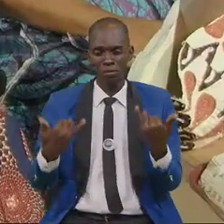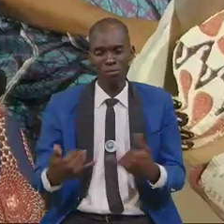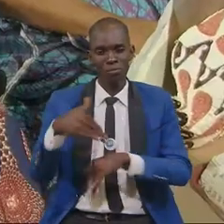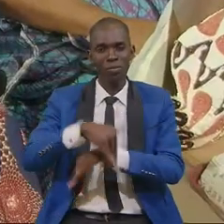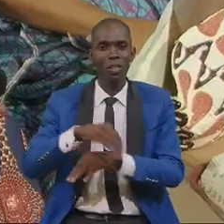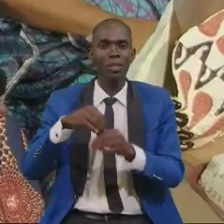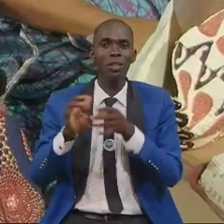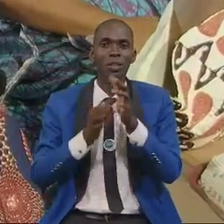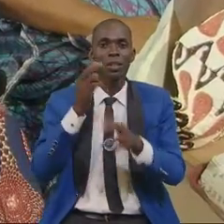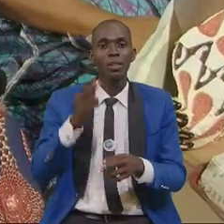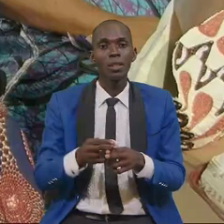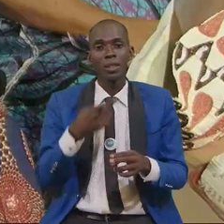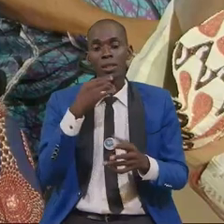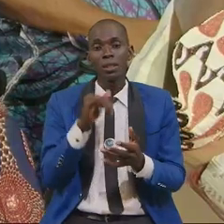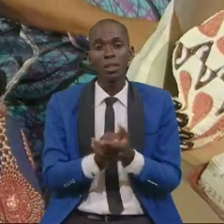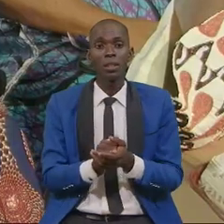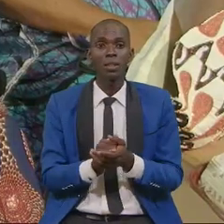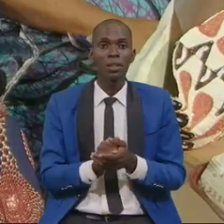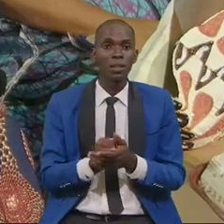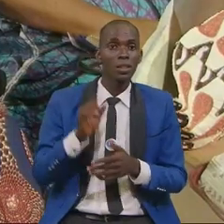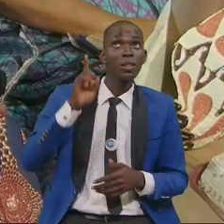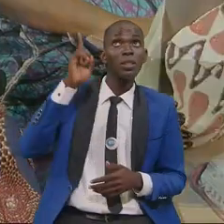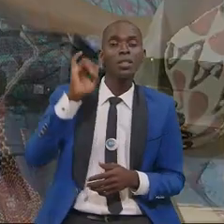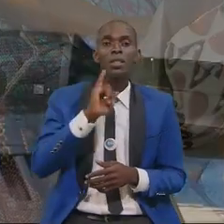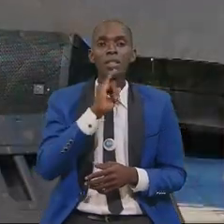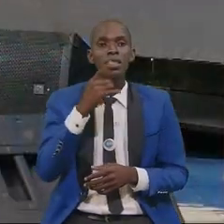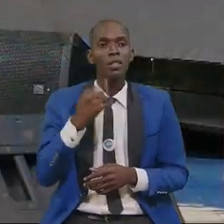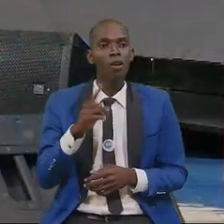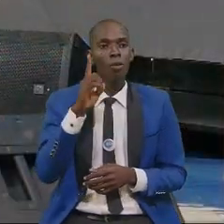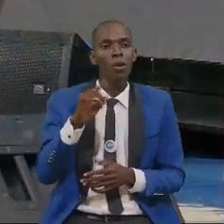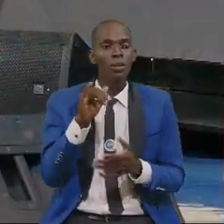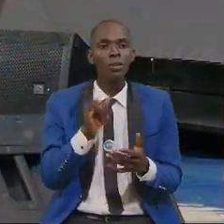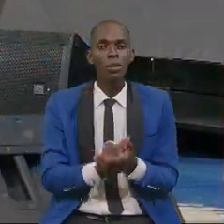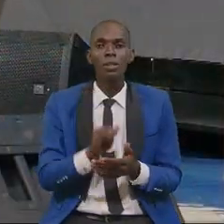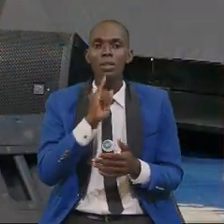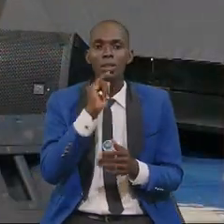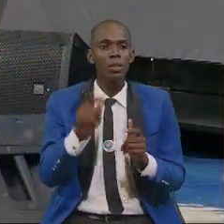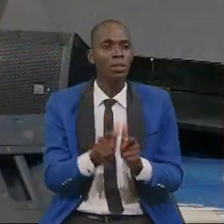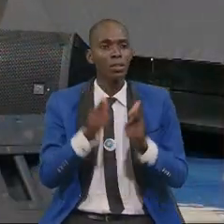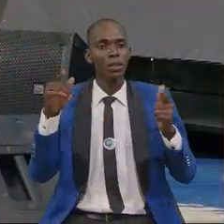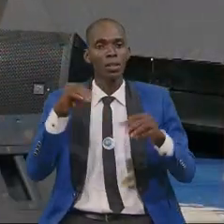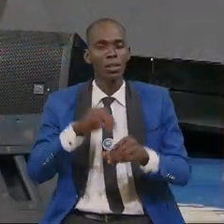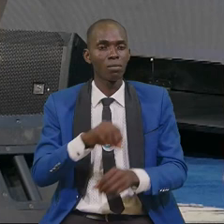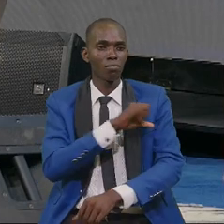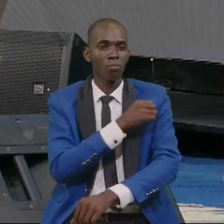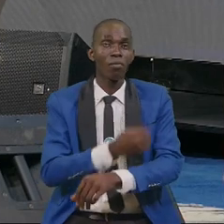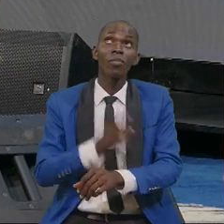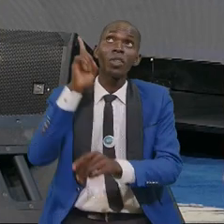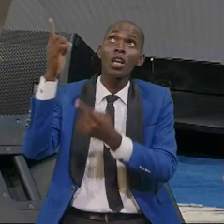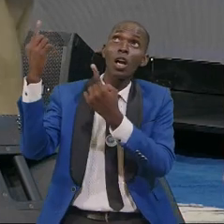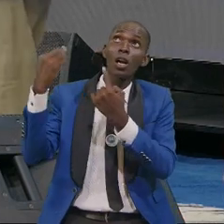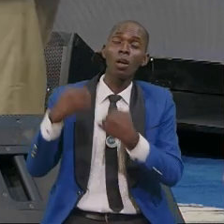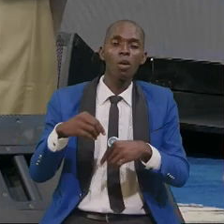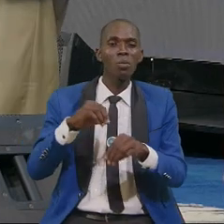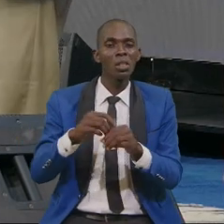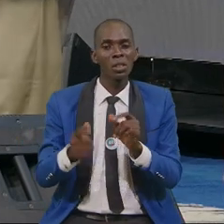He says he is the one that is great in strength. He comes in the greatness of